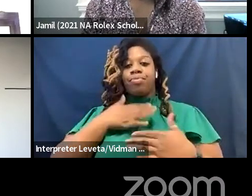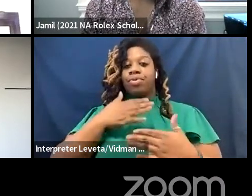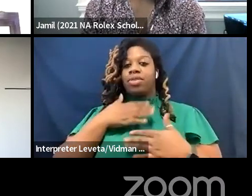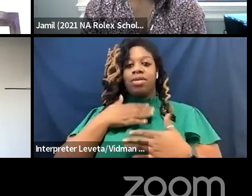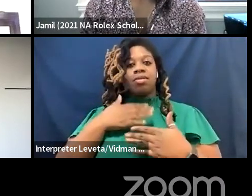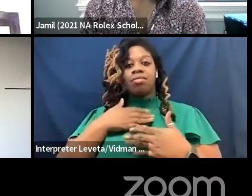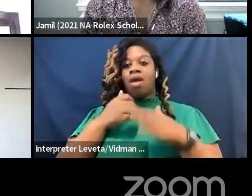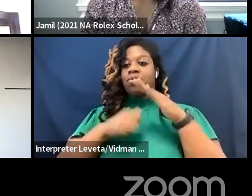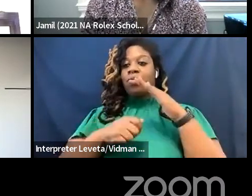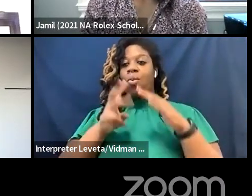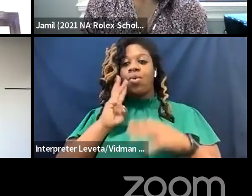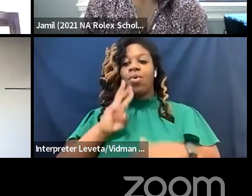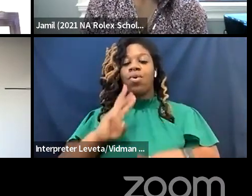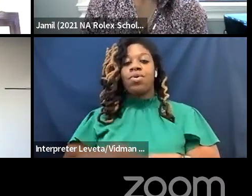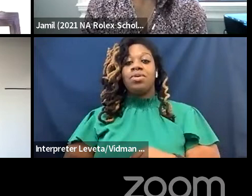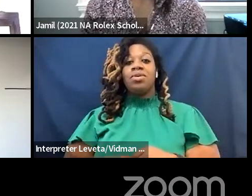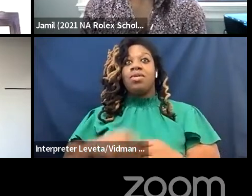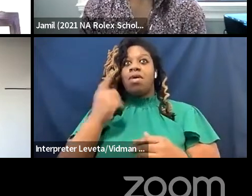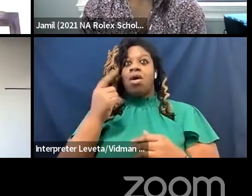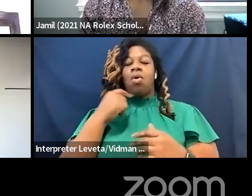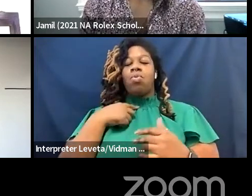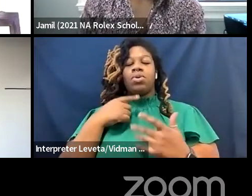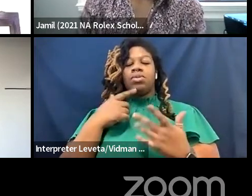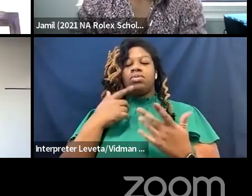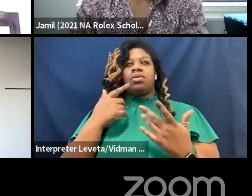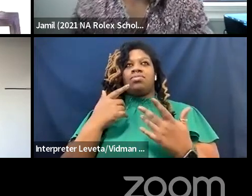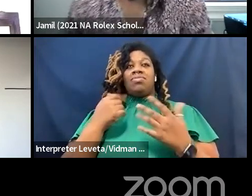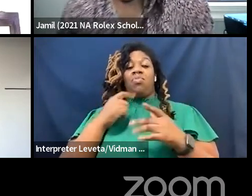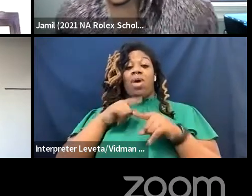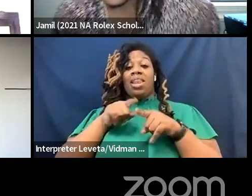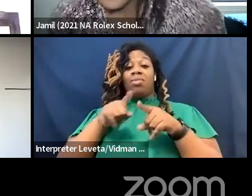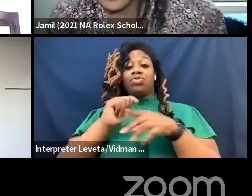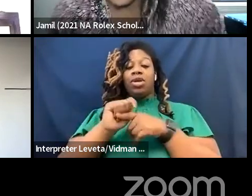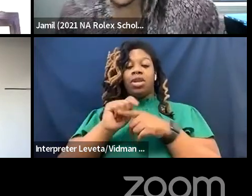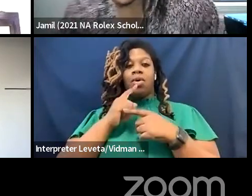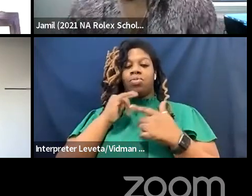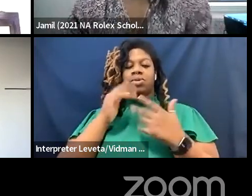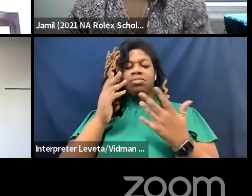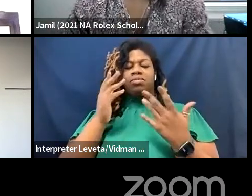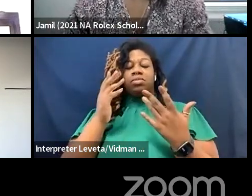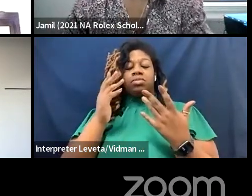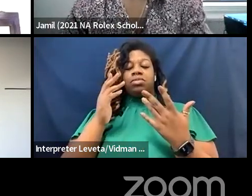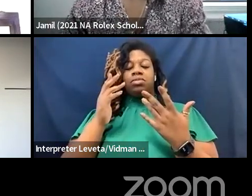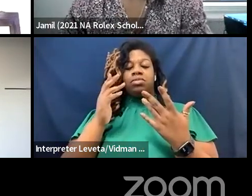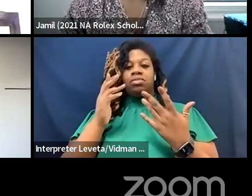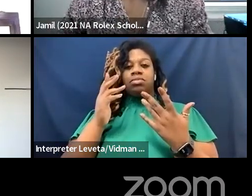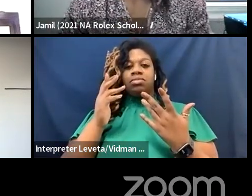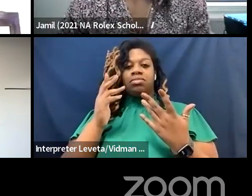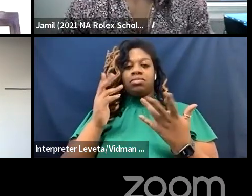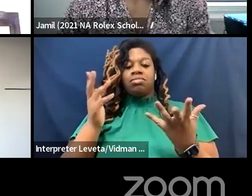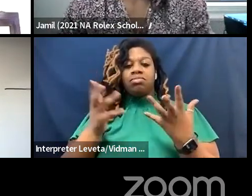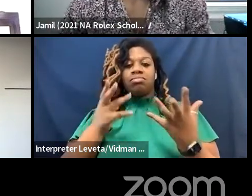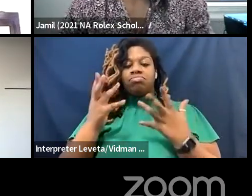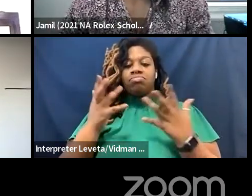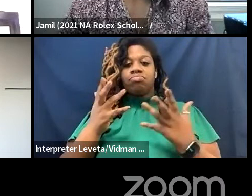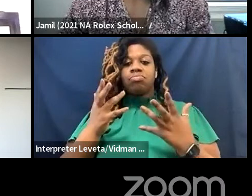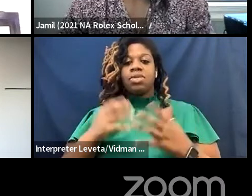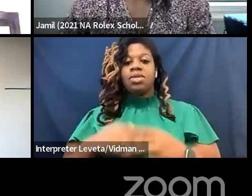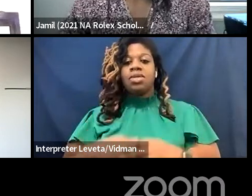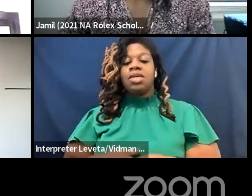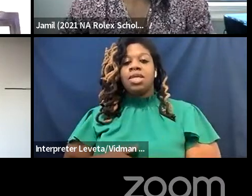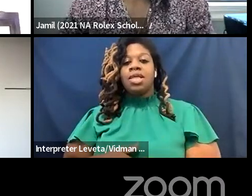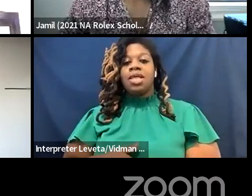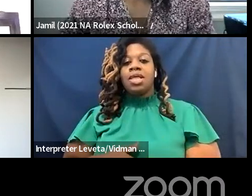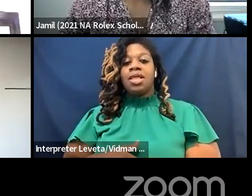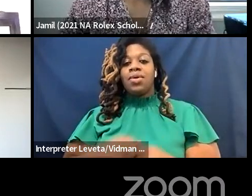first going through the training. And then to something like what Jamel was saying, when you're down and